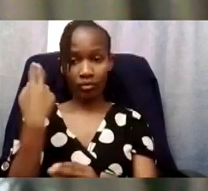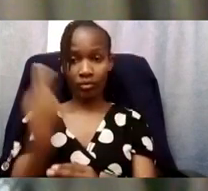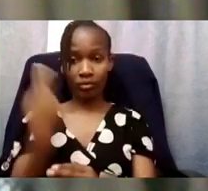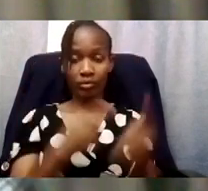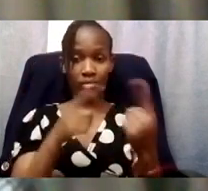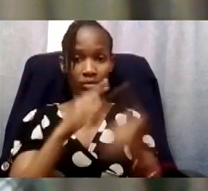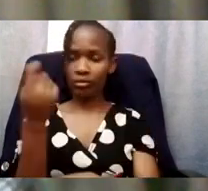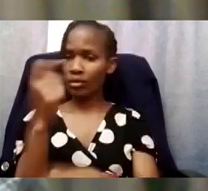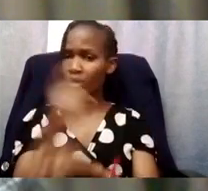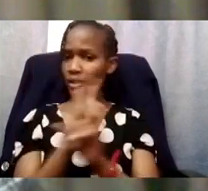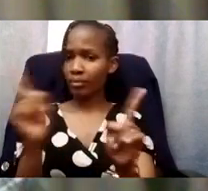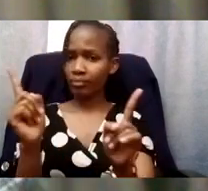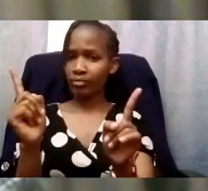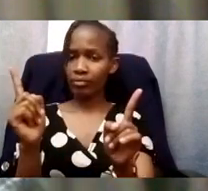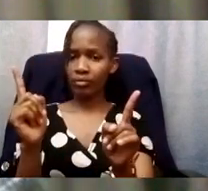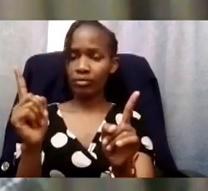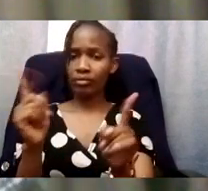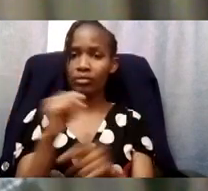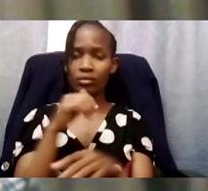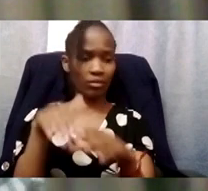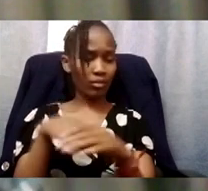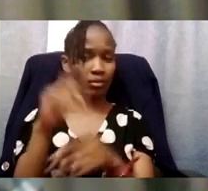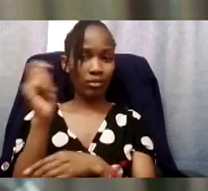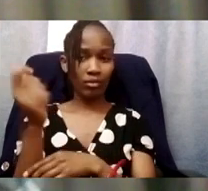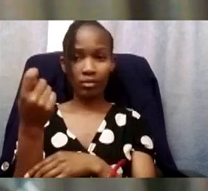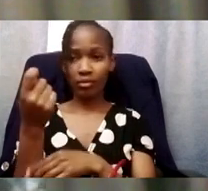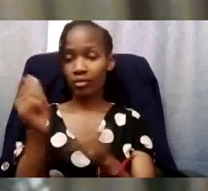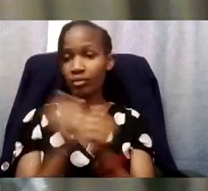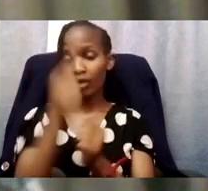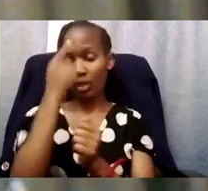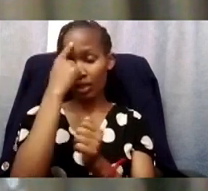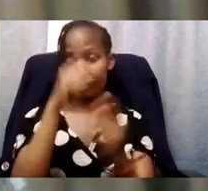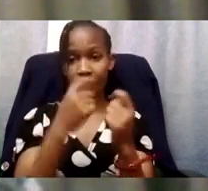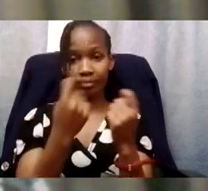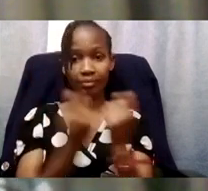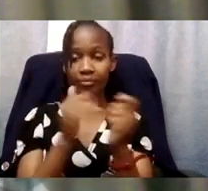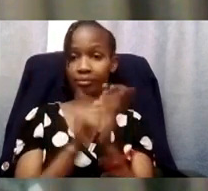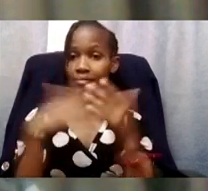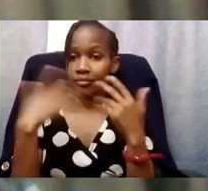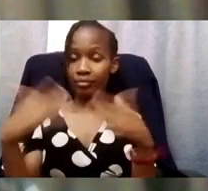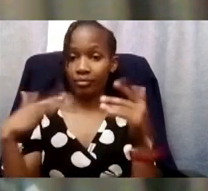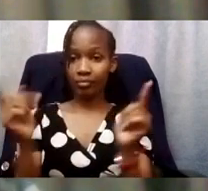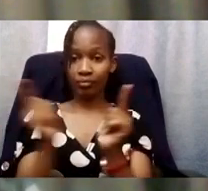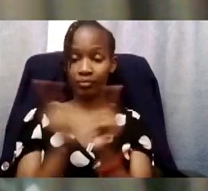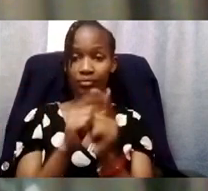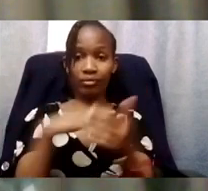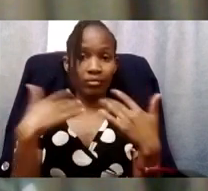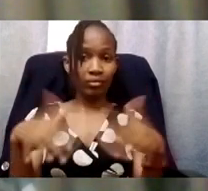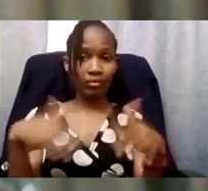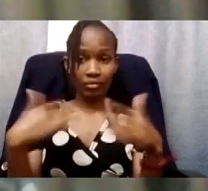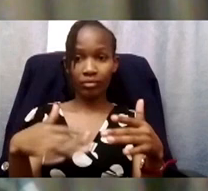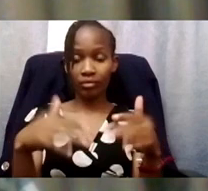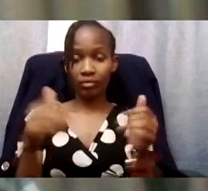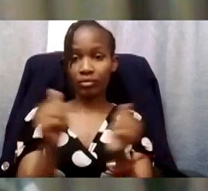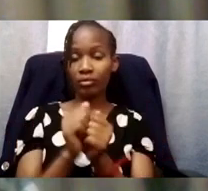But fortunately, I was in Kenya with the Indian team just to play a few games, side games with Kenyan